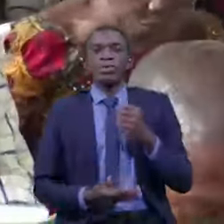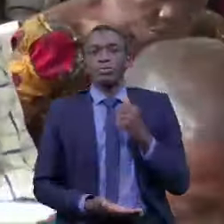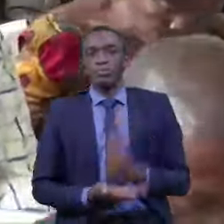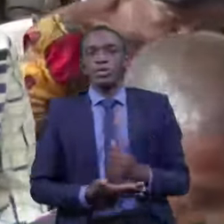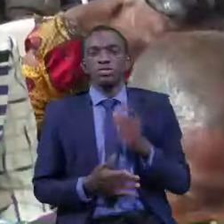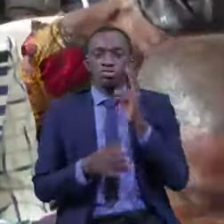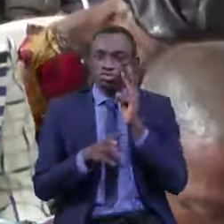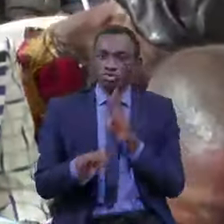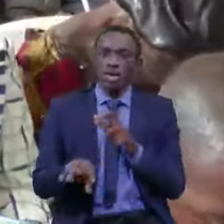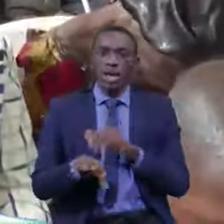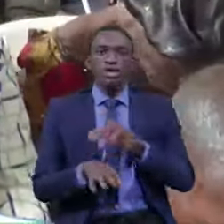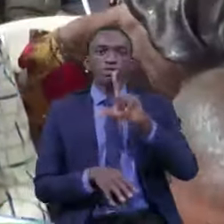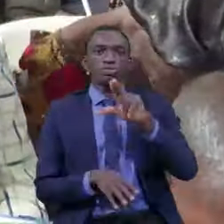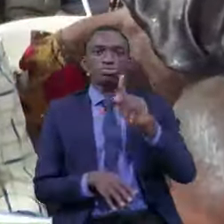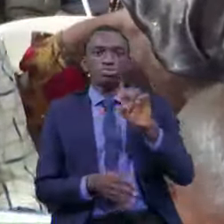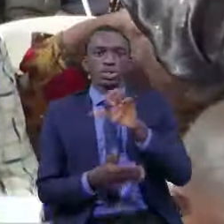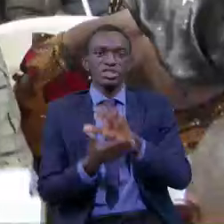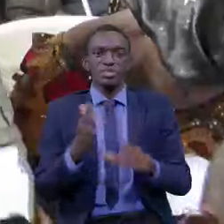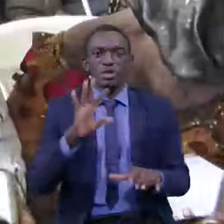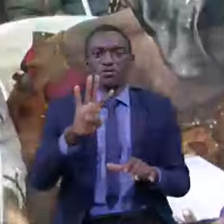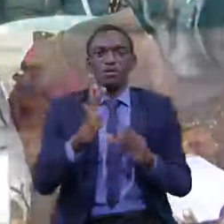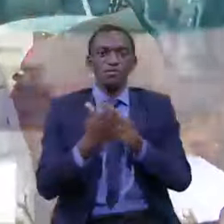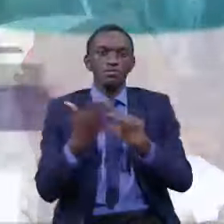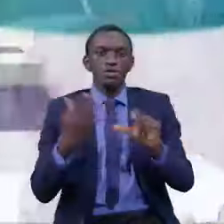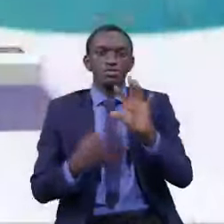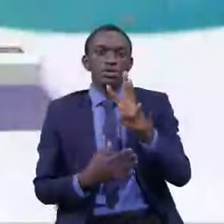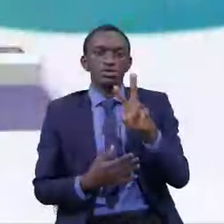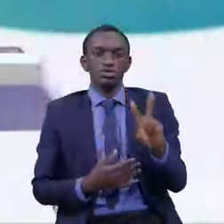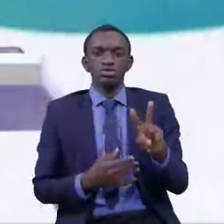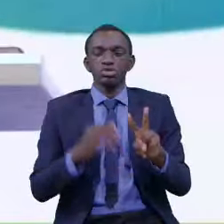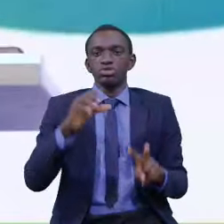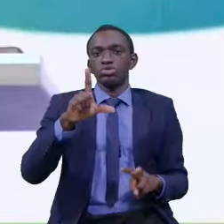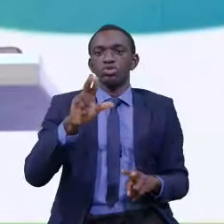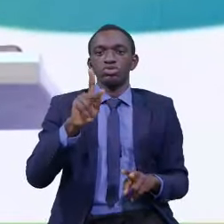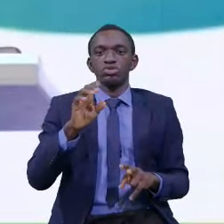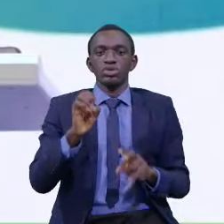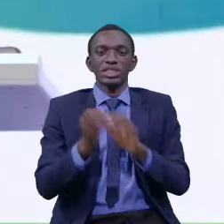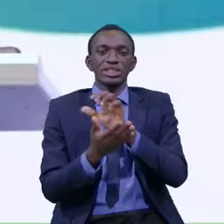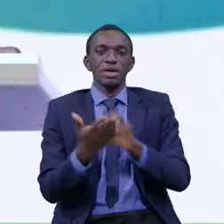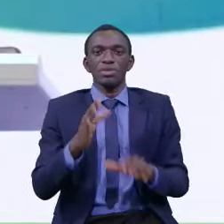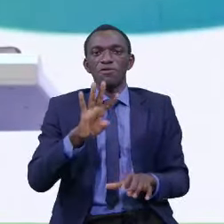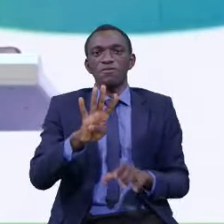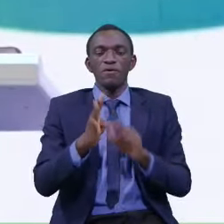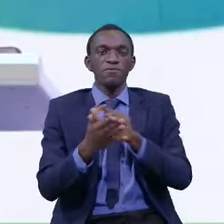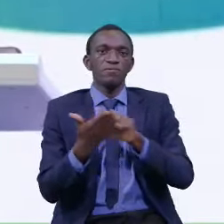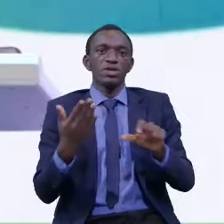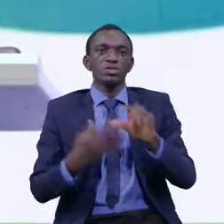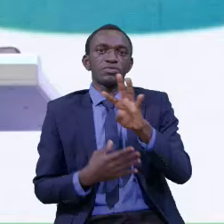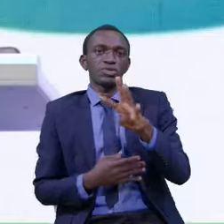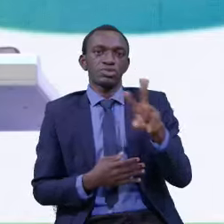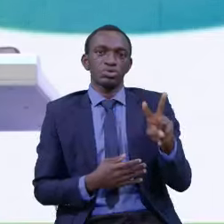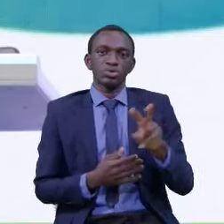4, and I'm reading from verse 42. Luke chapter 4, We're looking at verse 42.